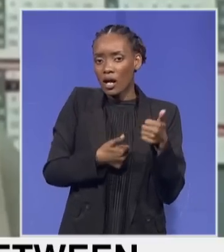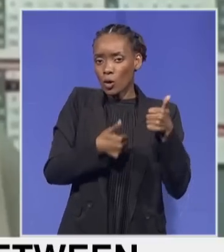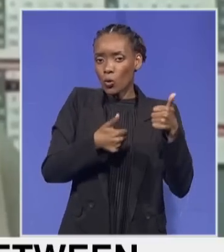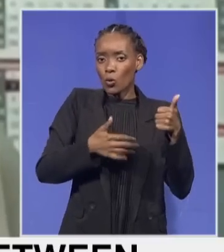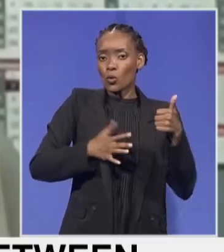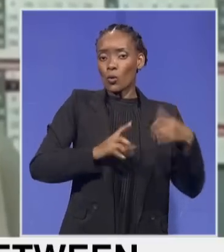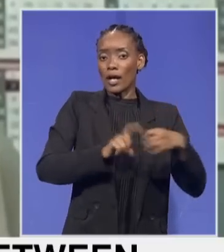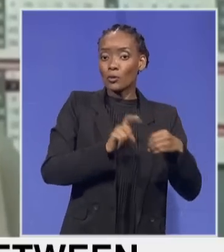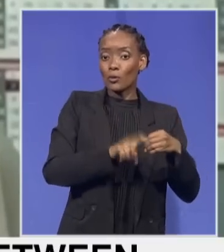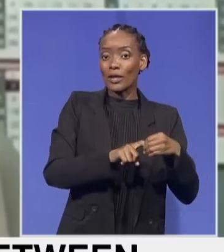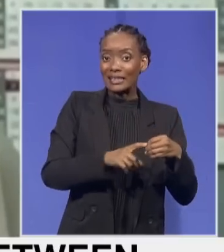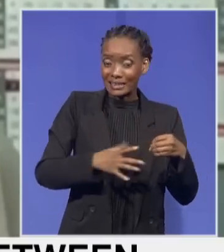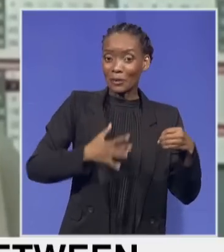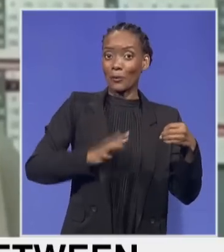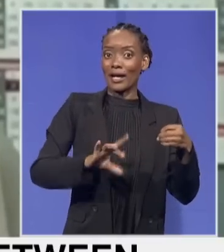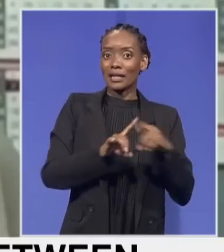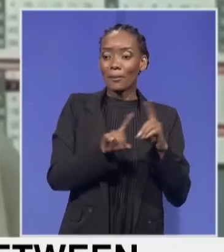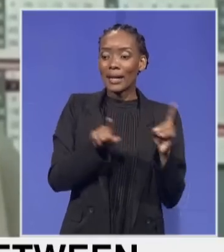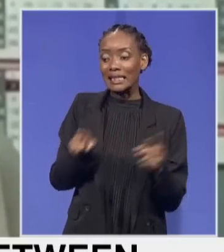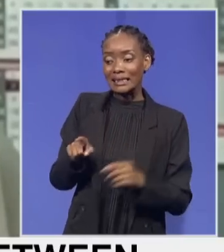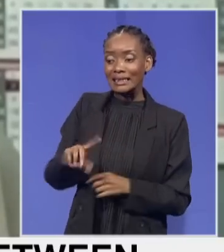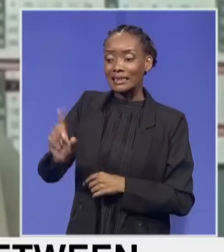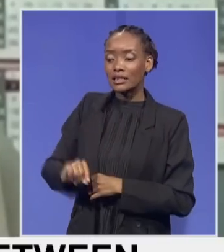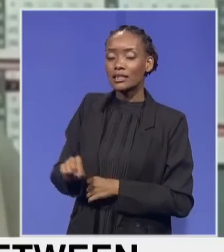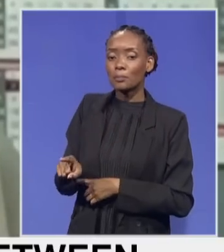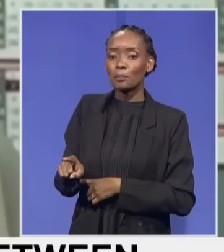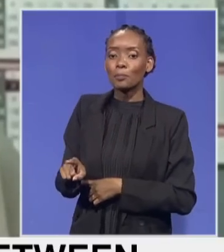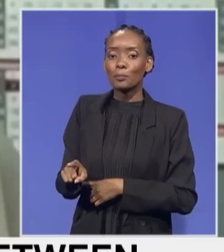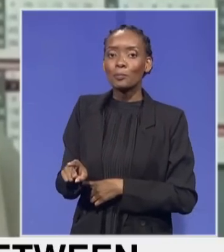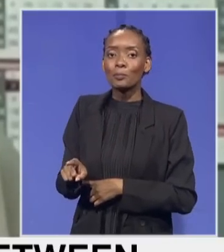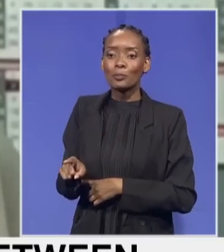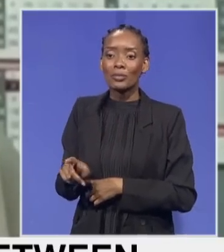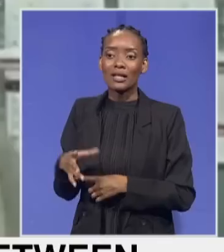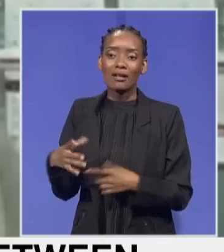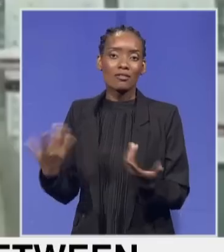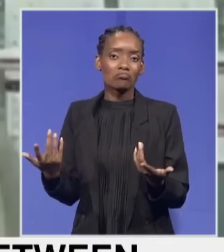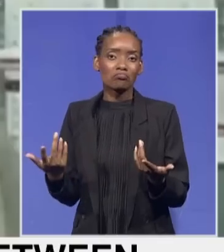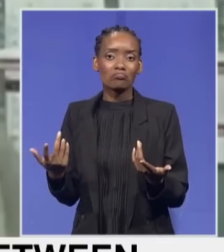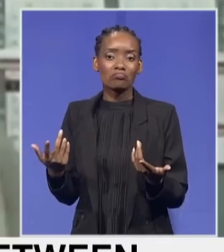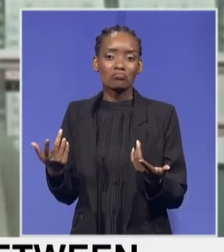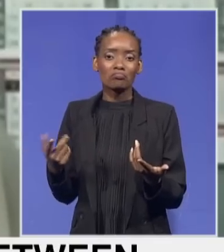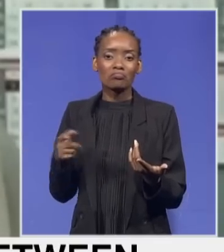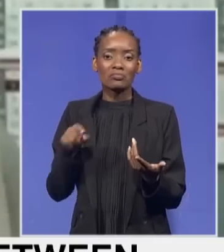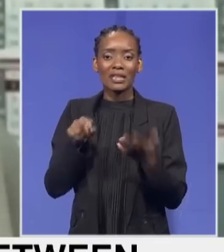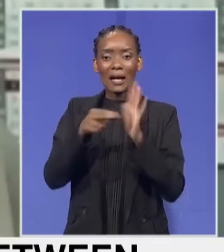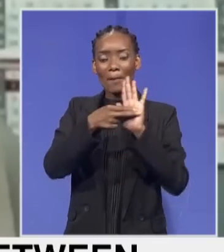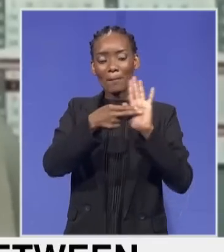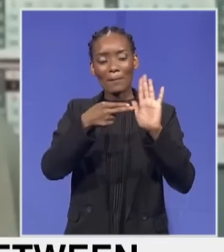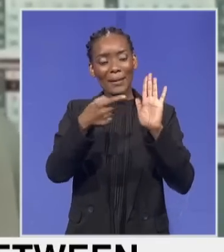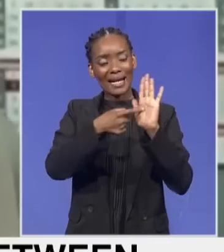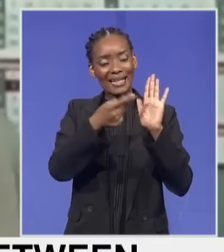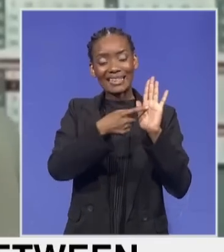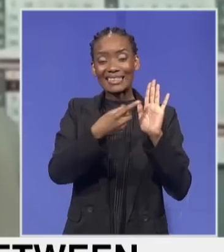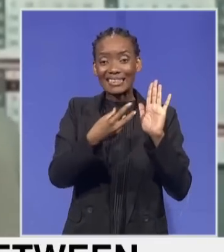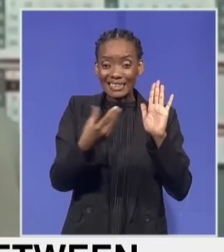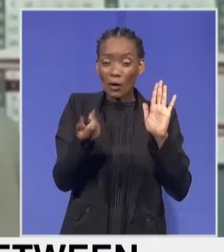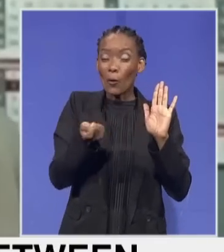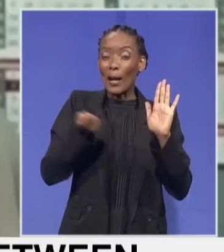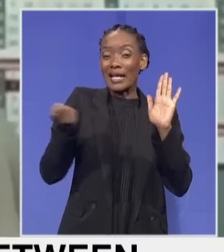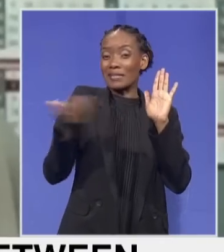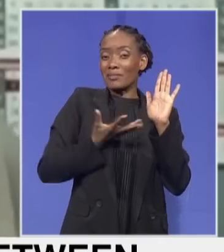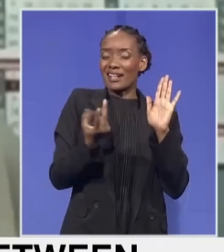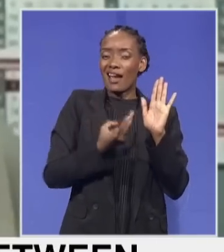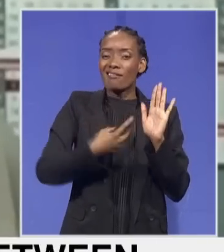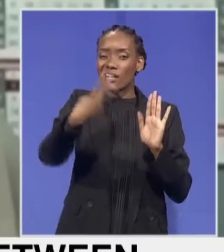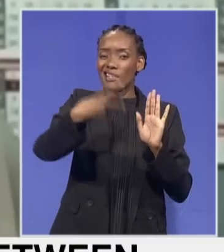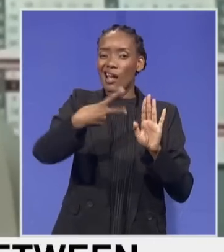the parts is much more cheaper, it's just that the branded items are gone a lot more expensive. They're like doubled in price. So of